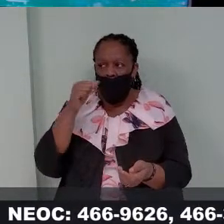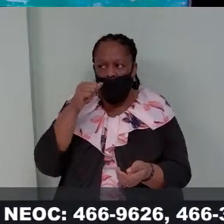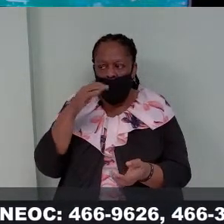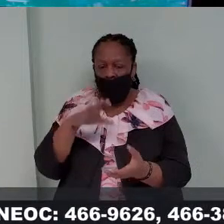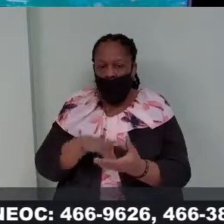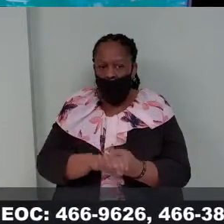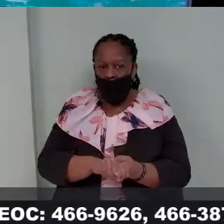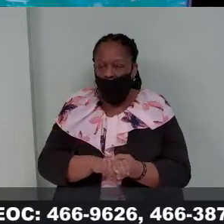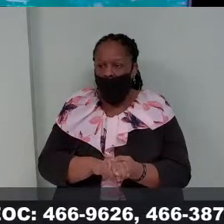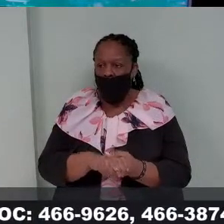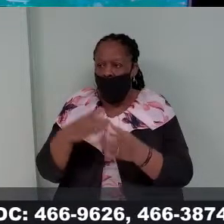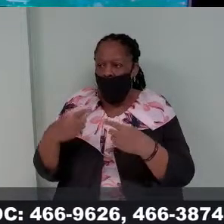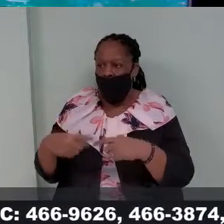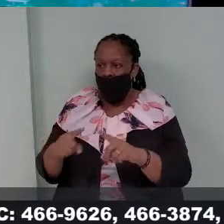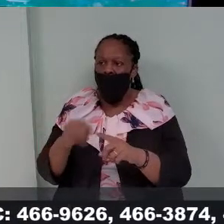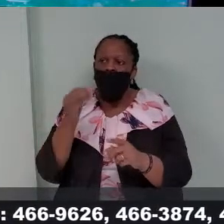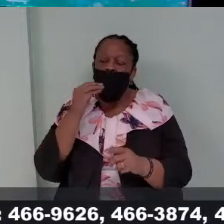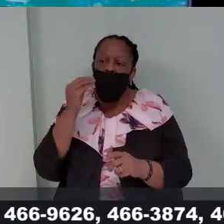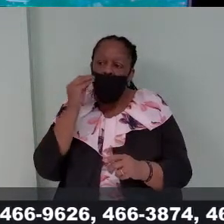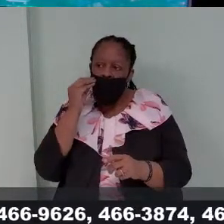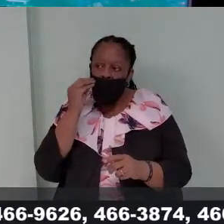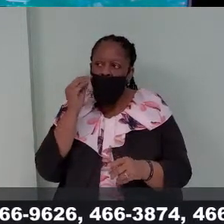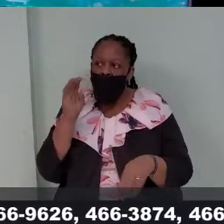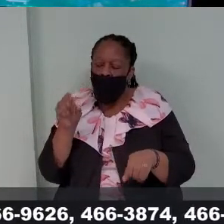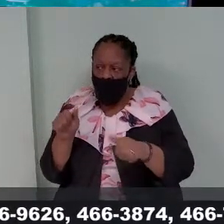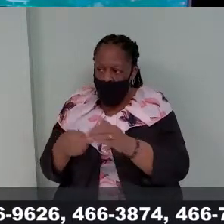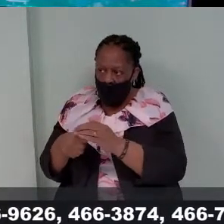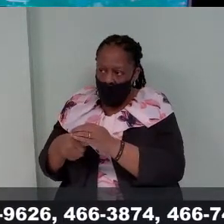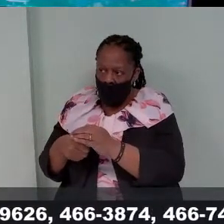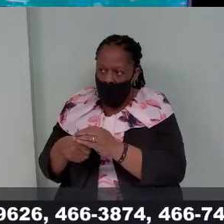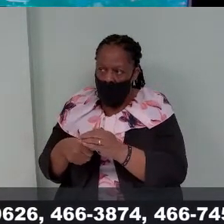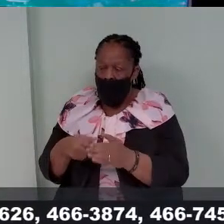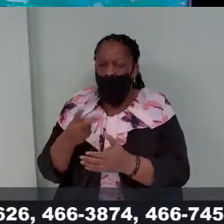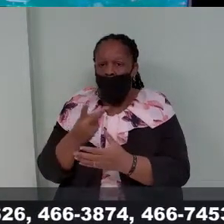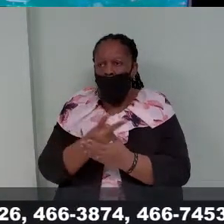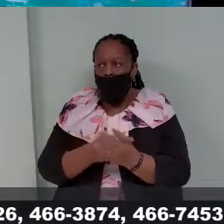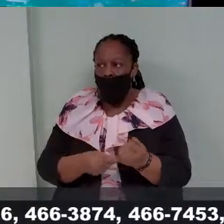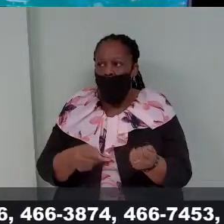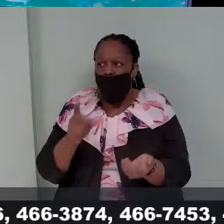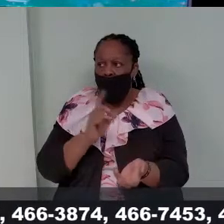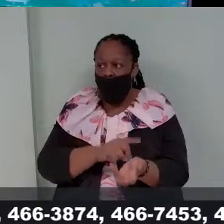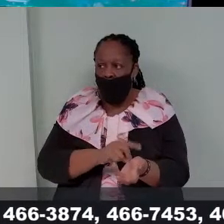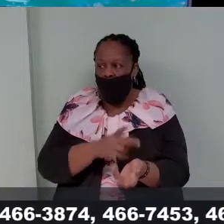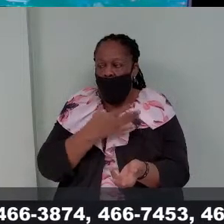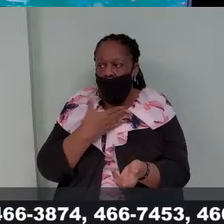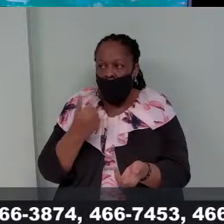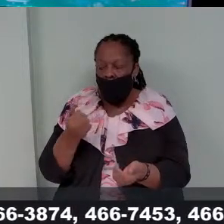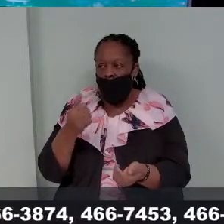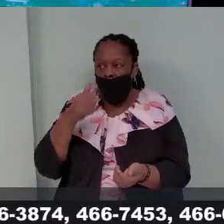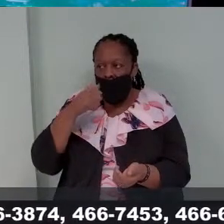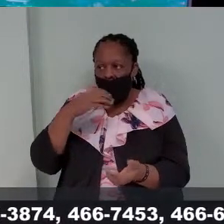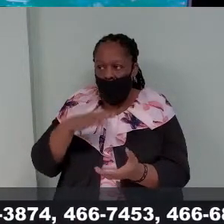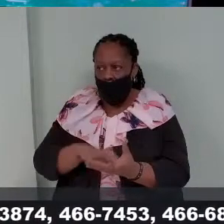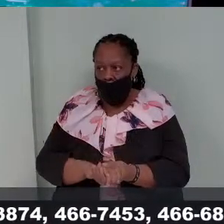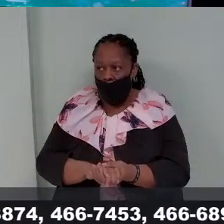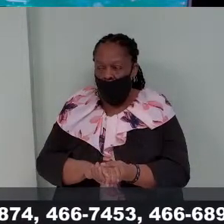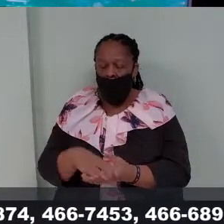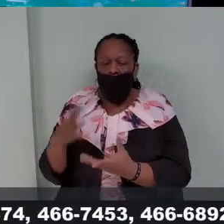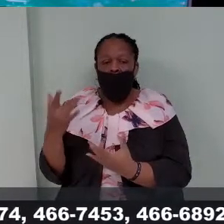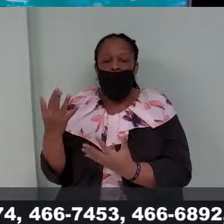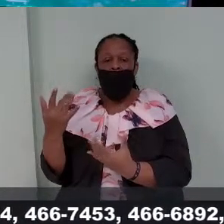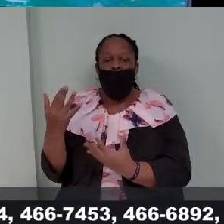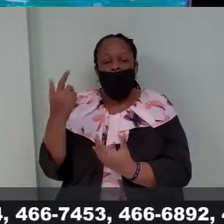home quarantine. While in quarantine, both the doctor and his wife, while awaiting their results,